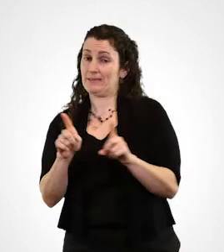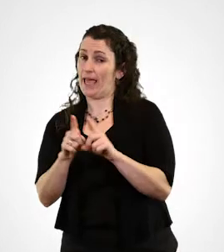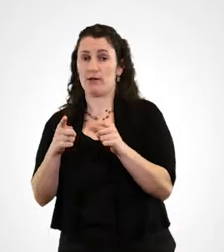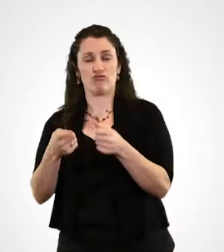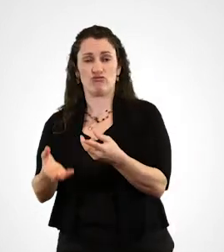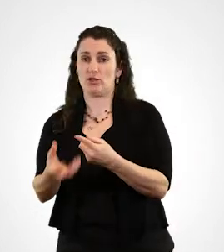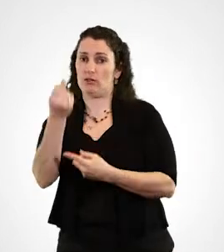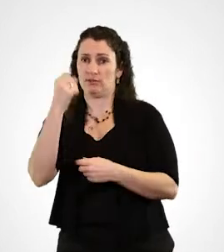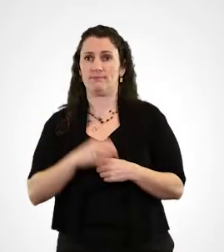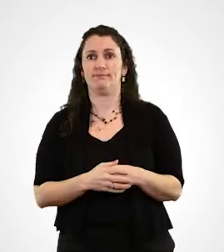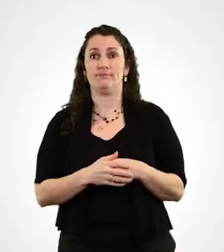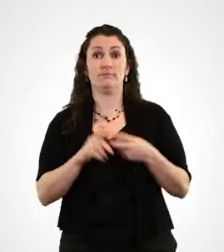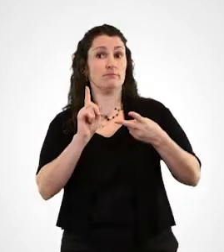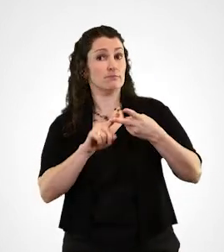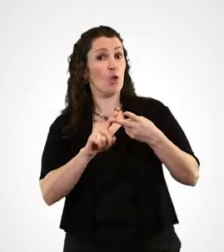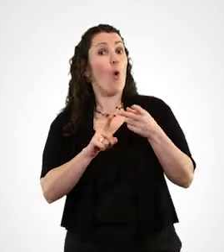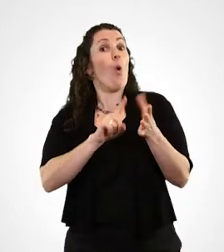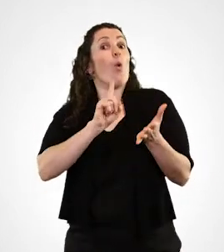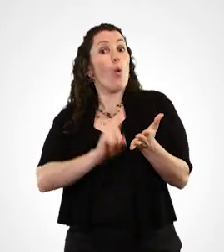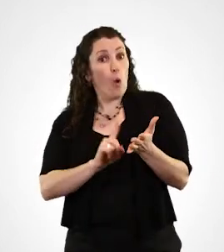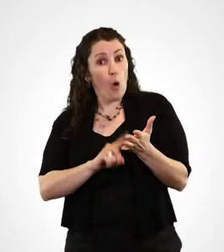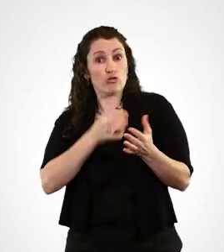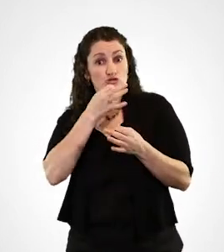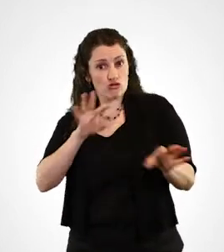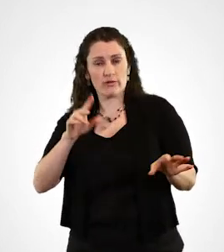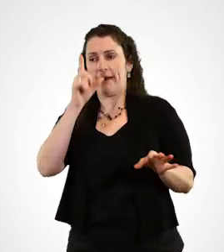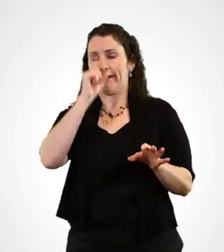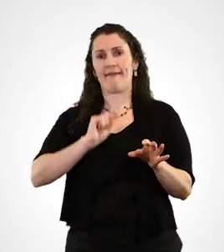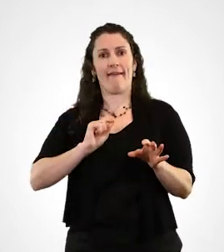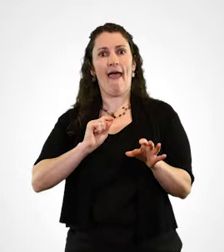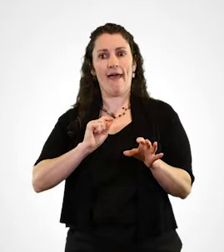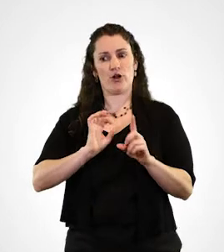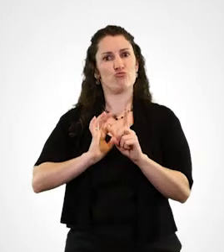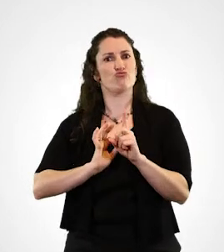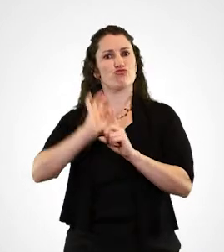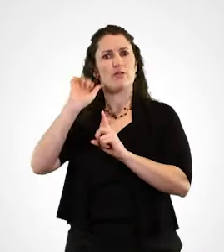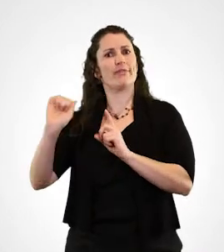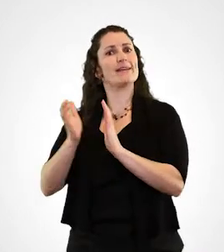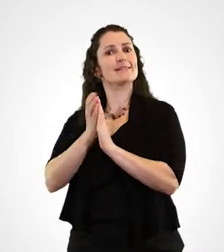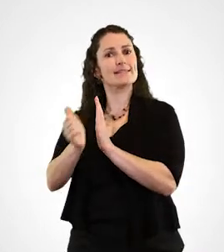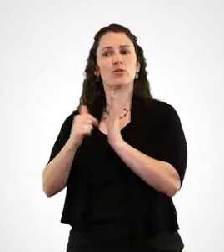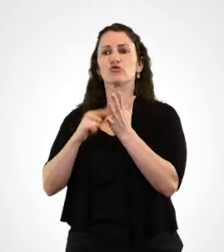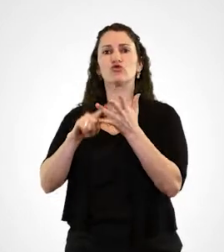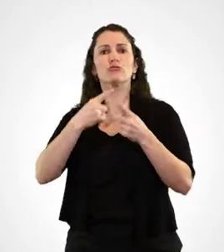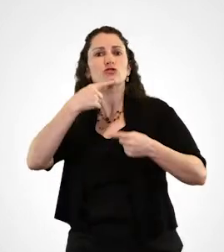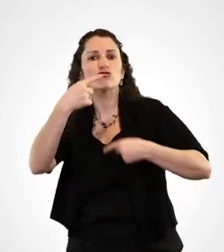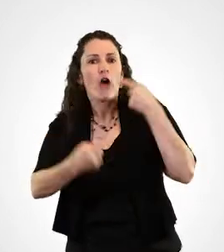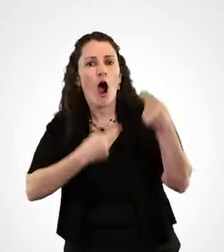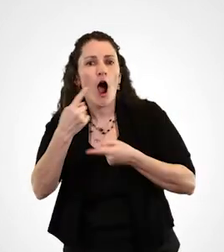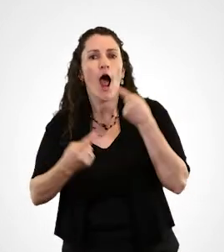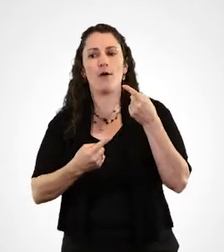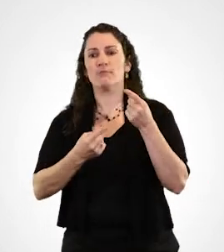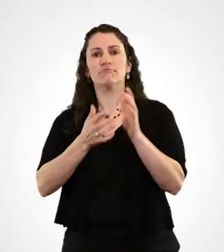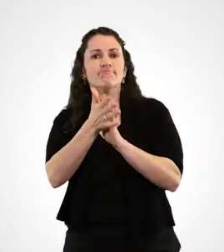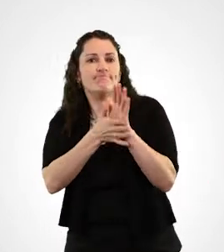to increase their ability to provide explanations and/or definitions of the target vocabulary,